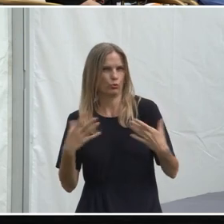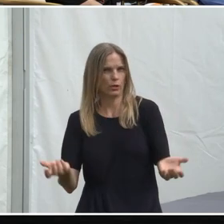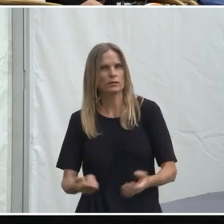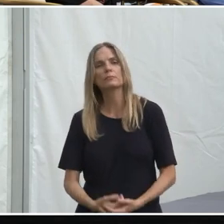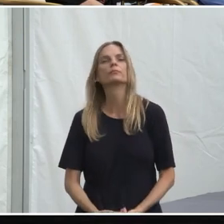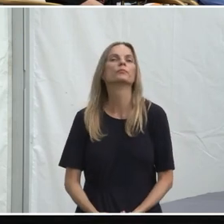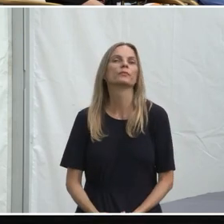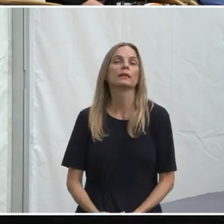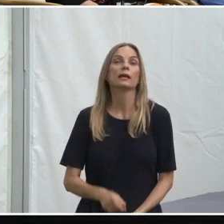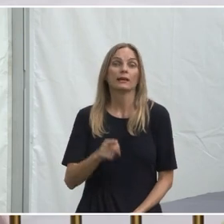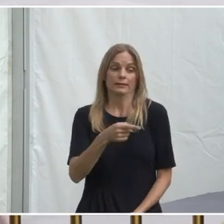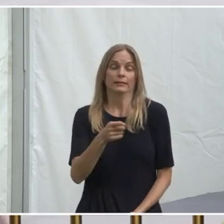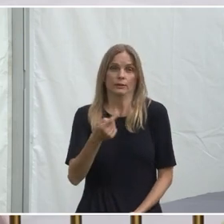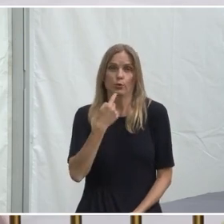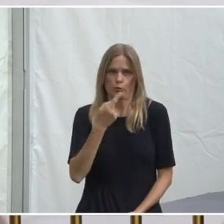As you said,